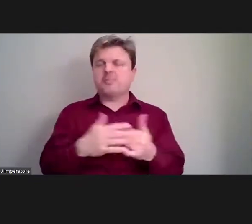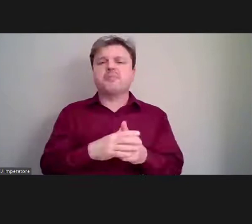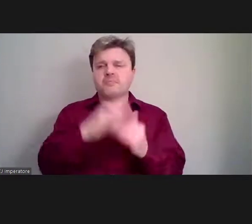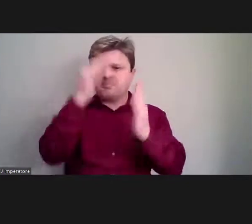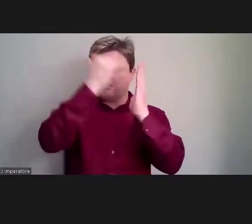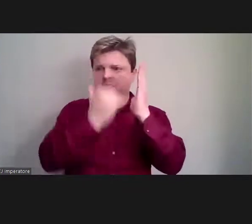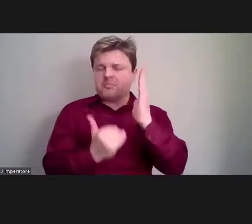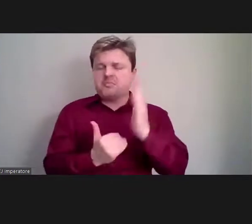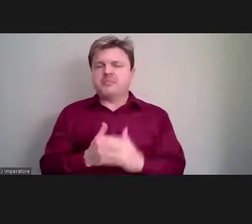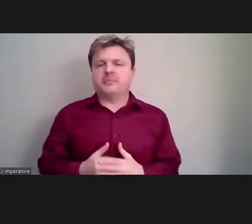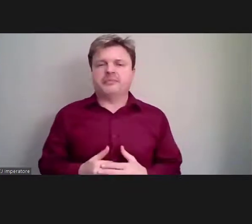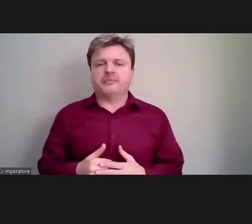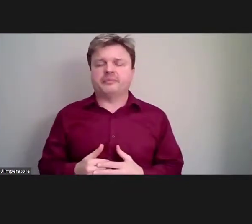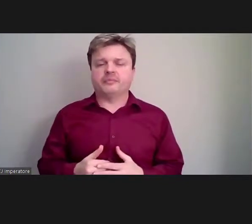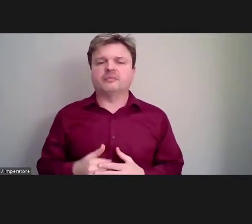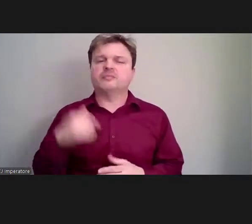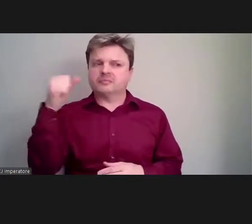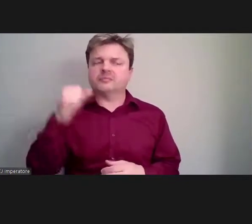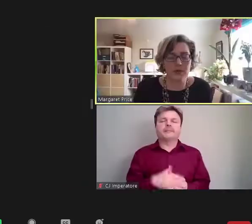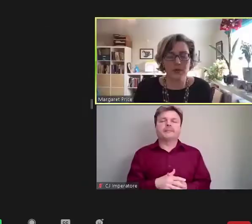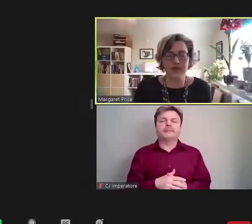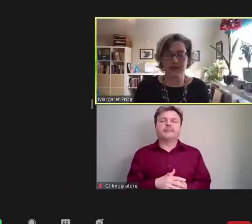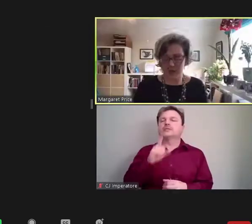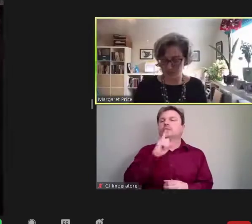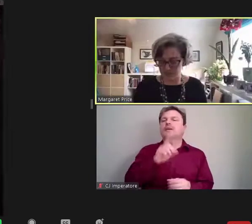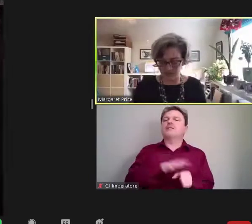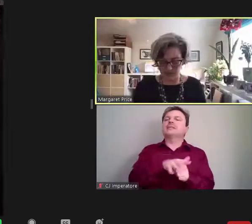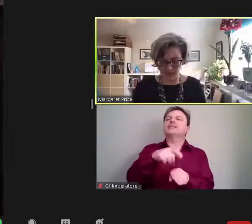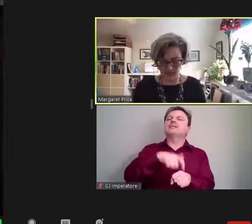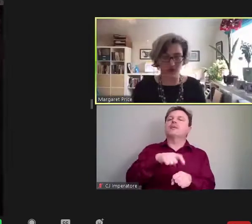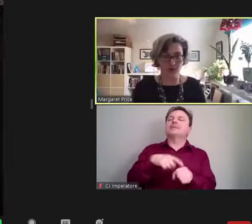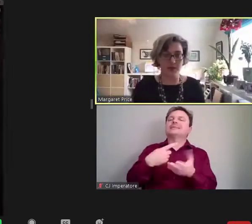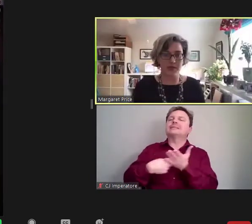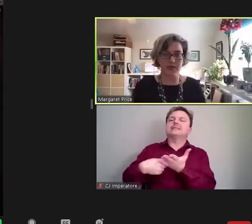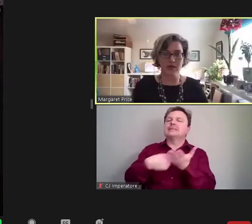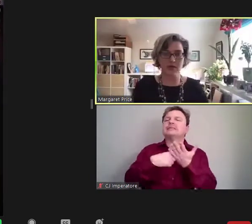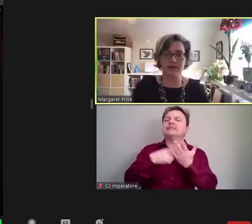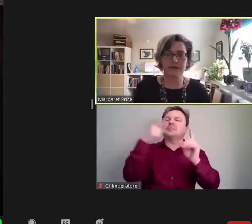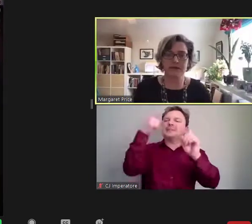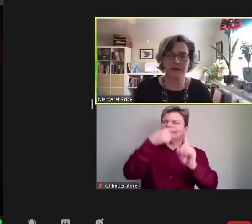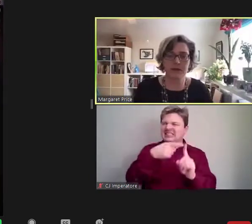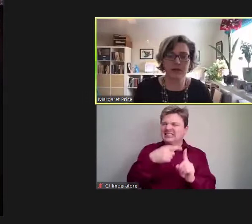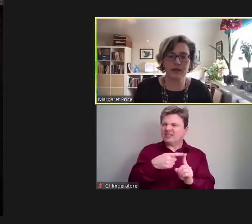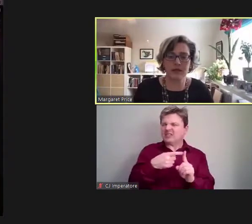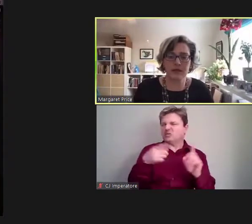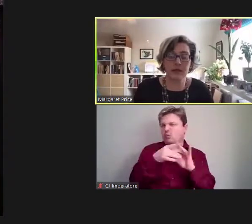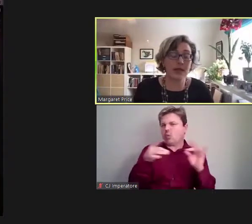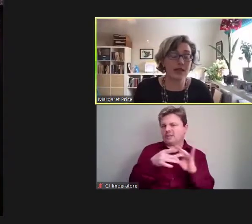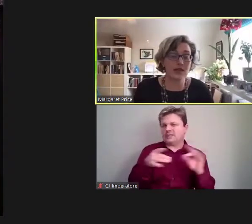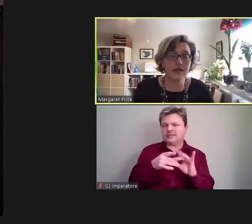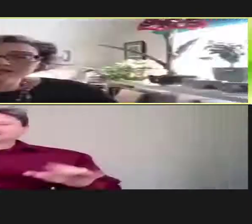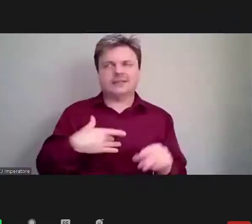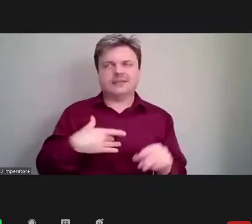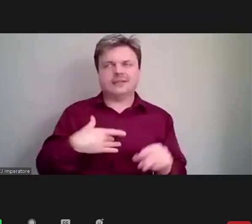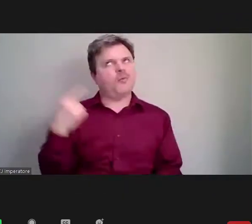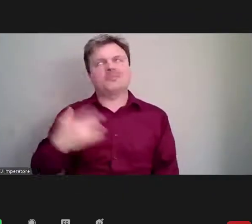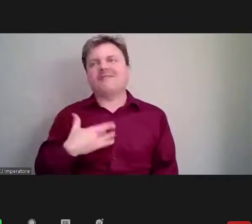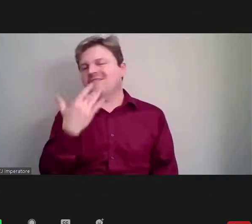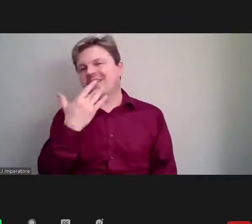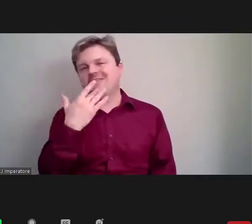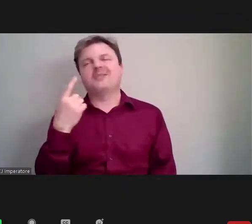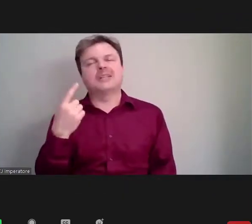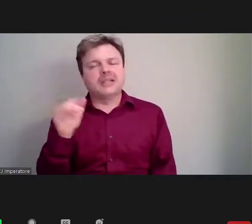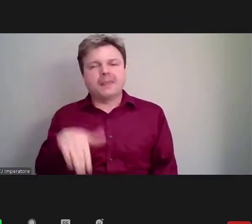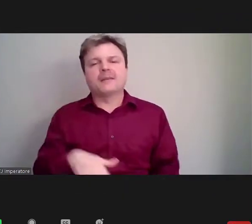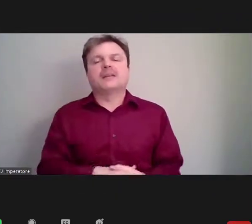I want to make sure I leave plenty of time for the part where we discuss specific scenarios, because that's always my favorite part. And as long as I'm just like